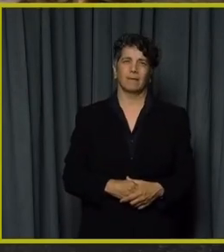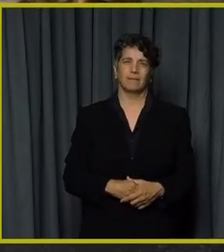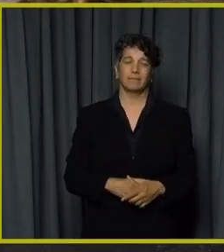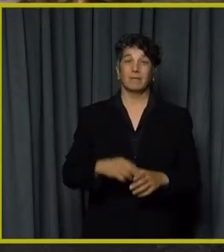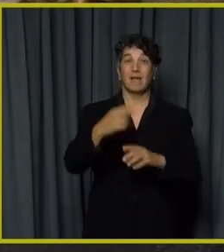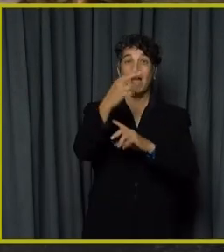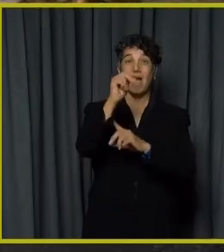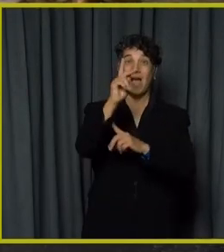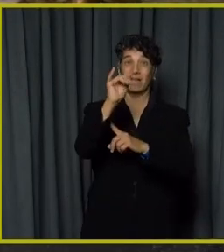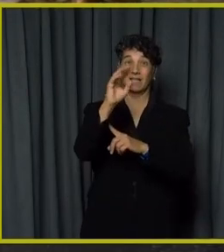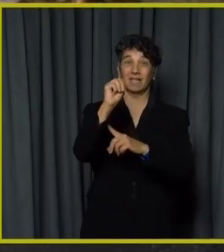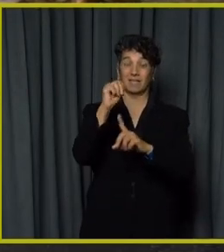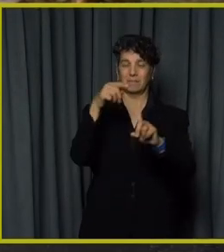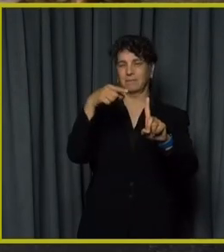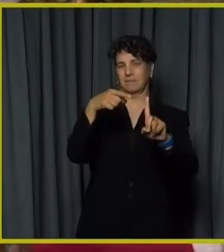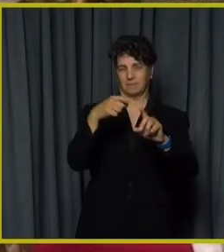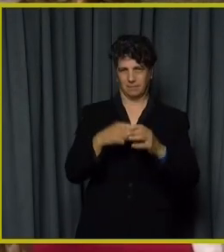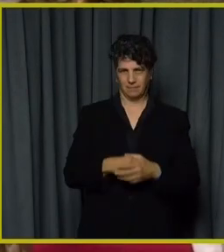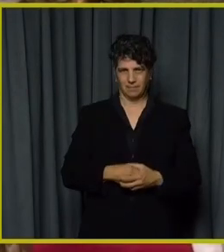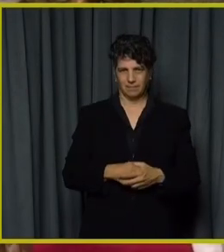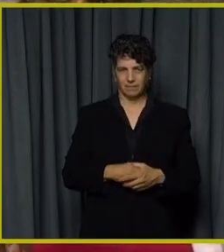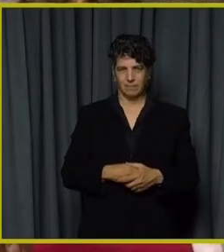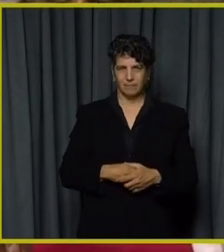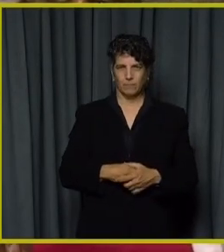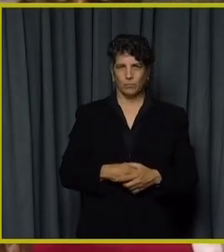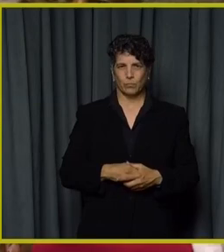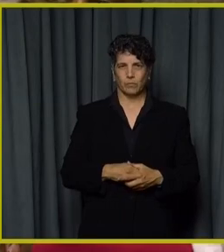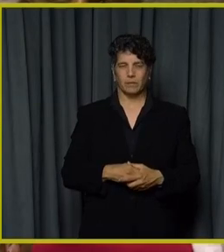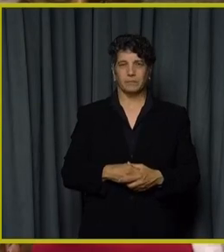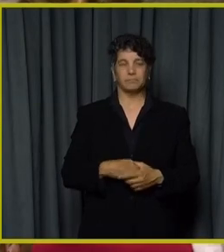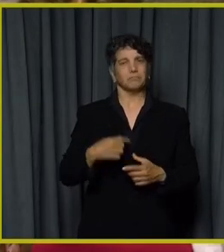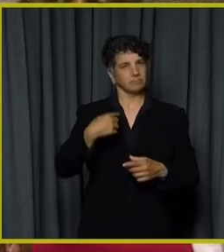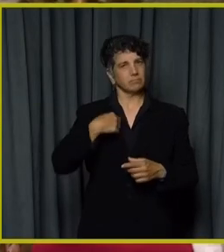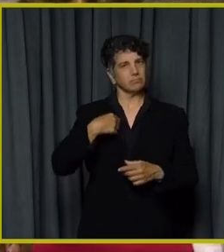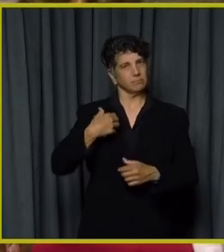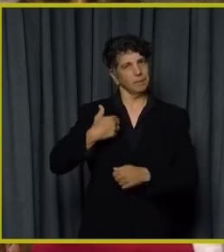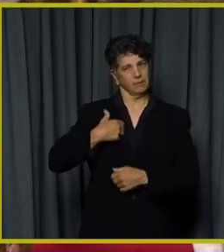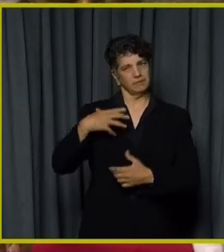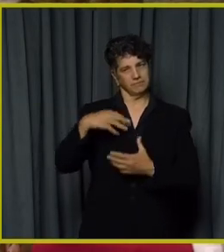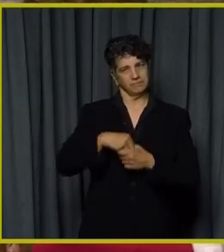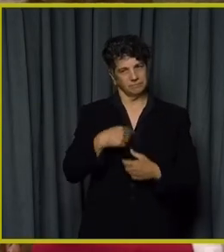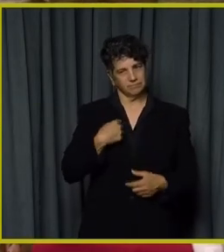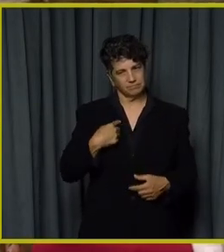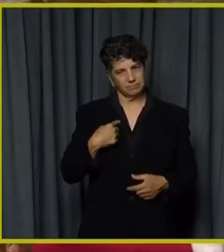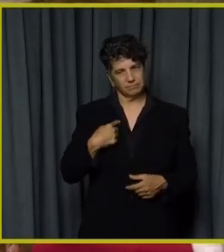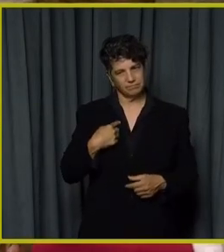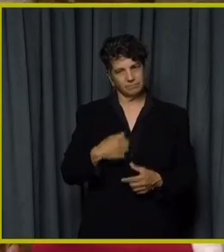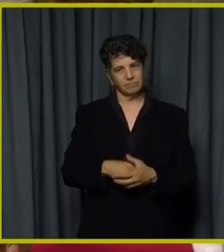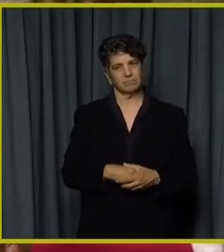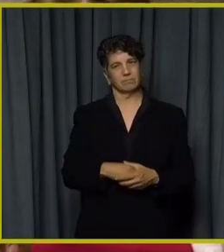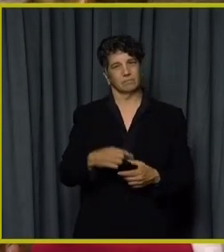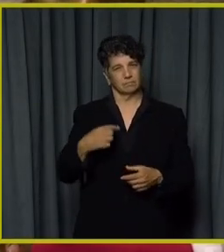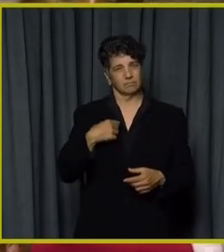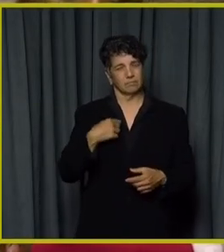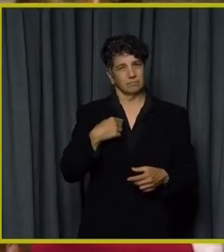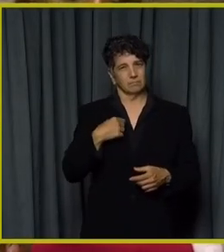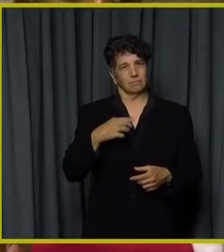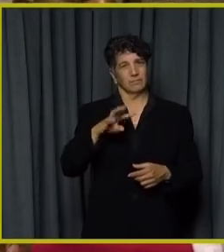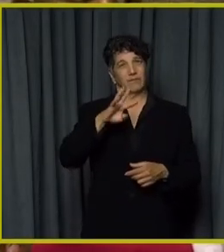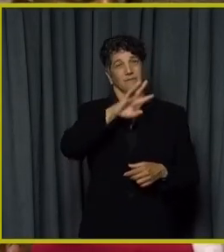2003 after serving 40 years in state and federal institutions. I walked the